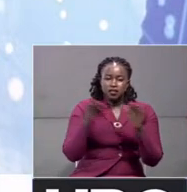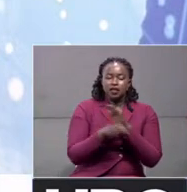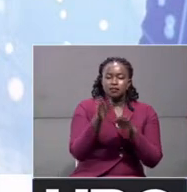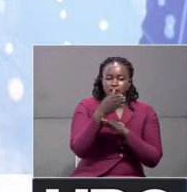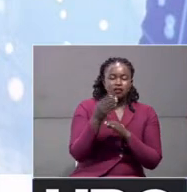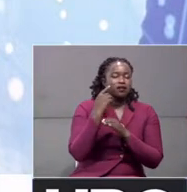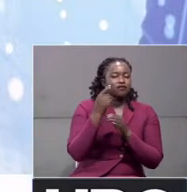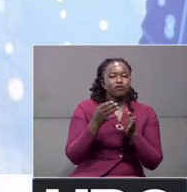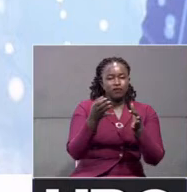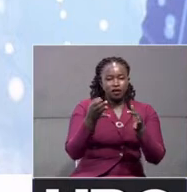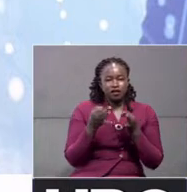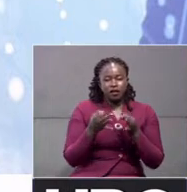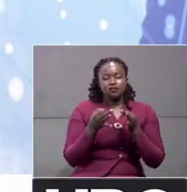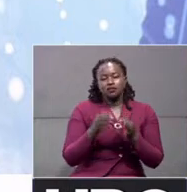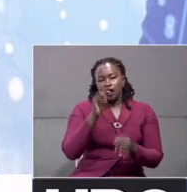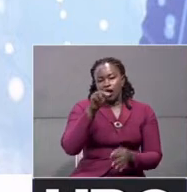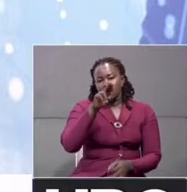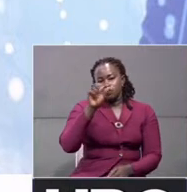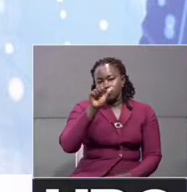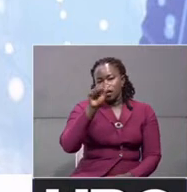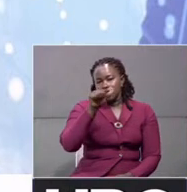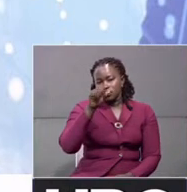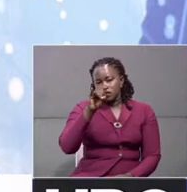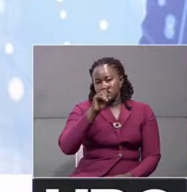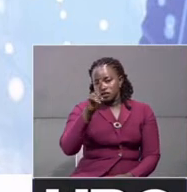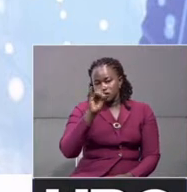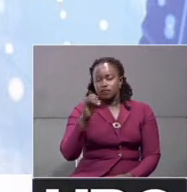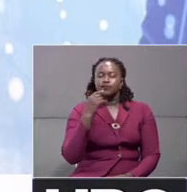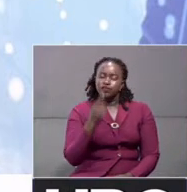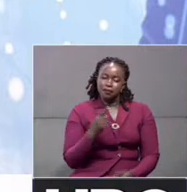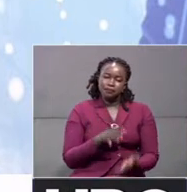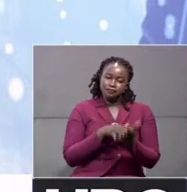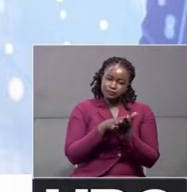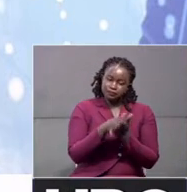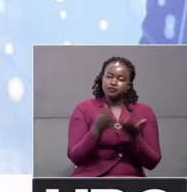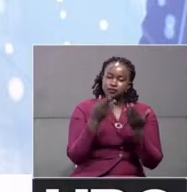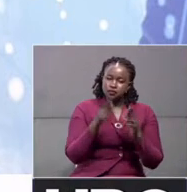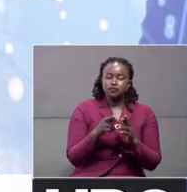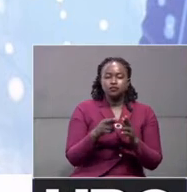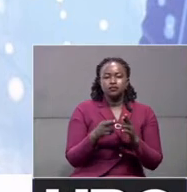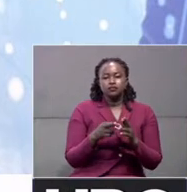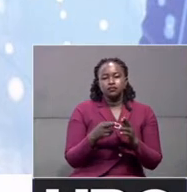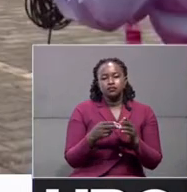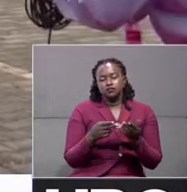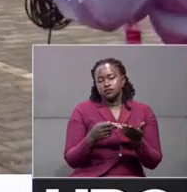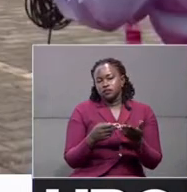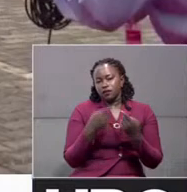for Finance, Henry Musasizi, who claimed that the expenditure was illegal.